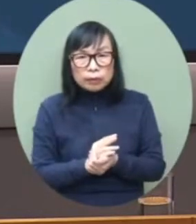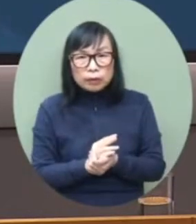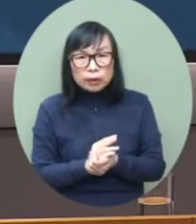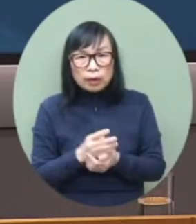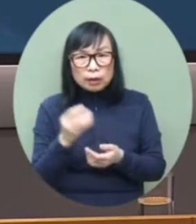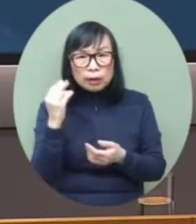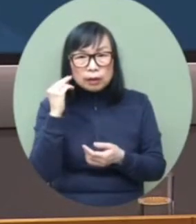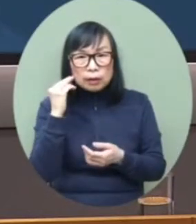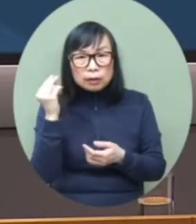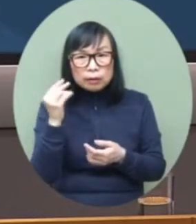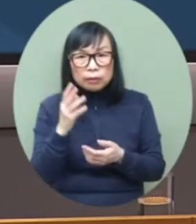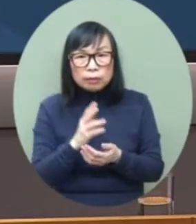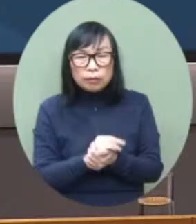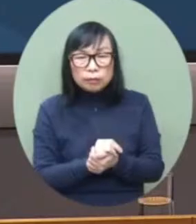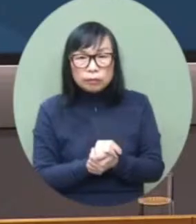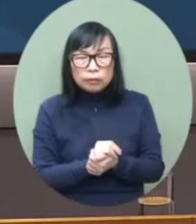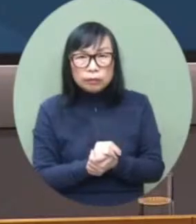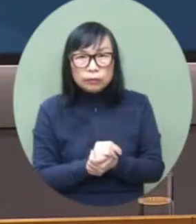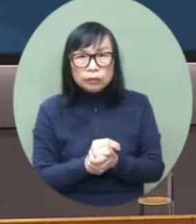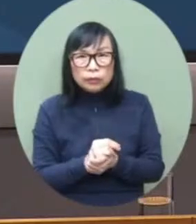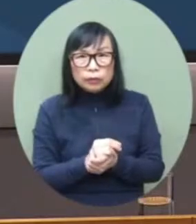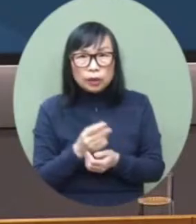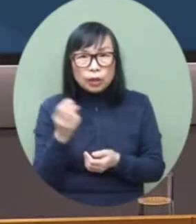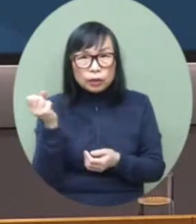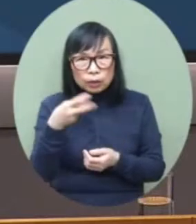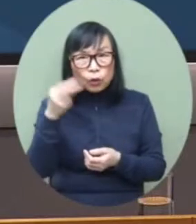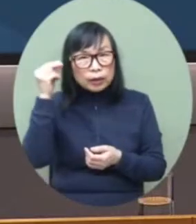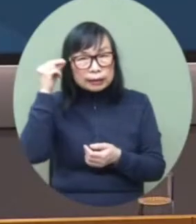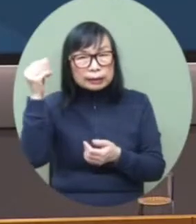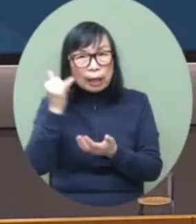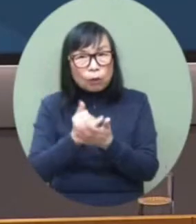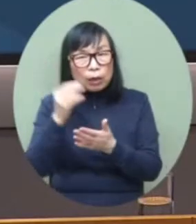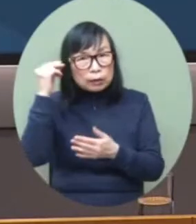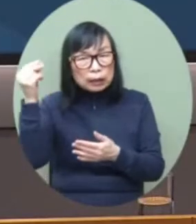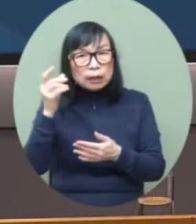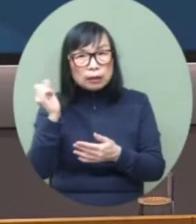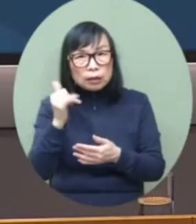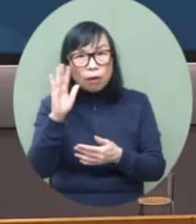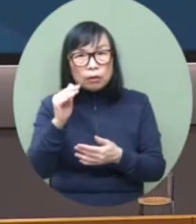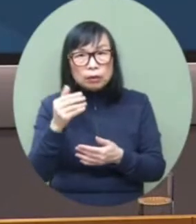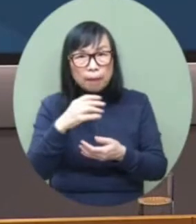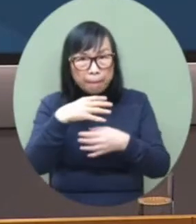the 14th day, the test has to be undertaken.